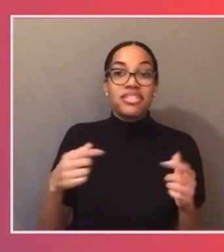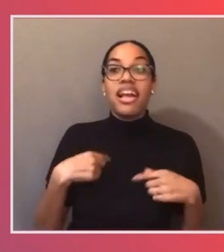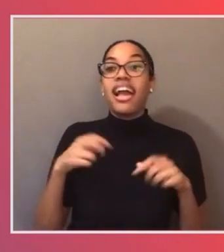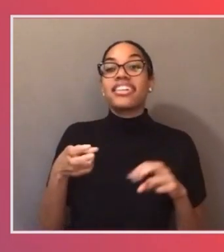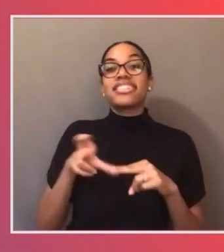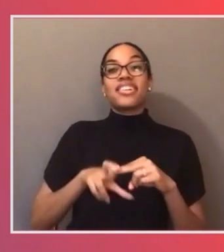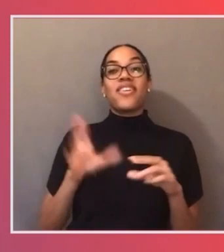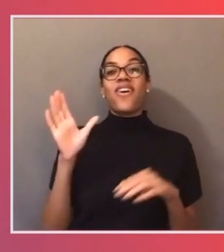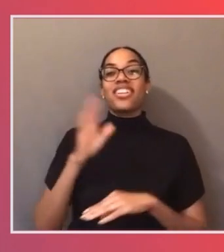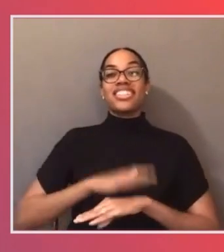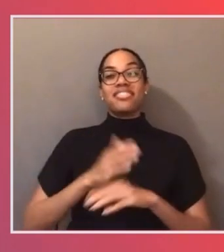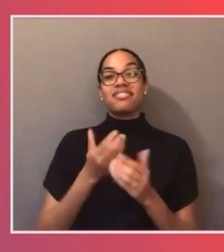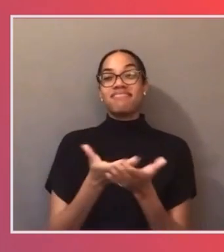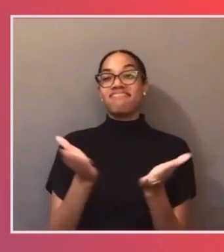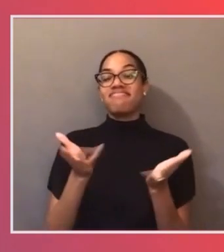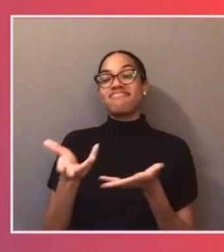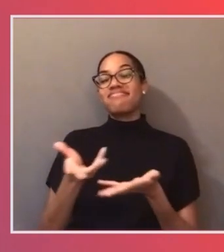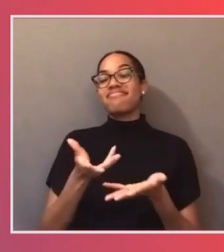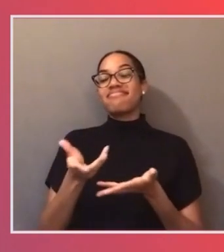All day, but